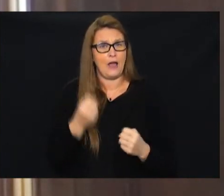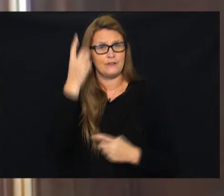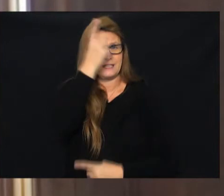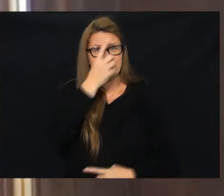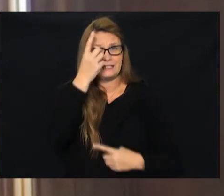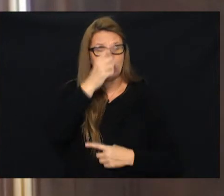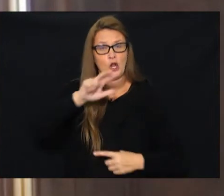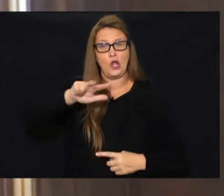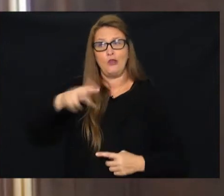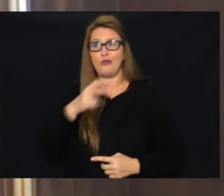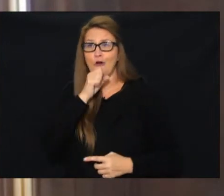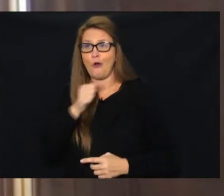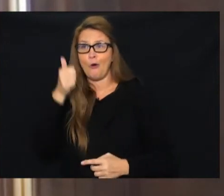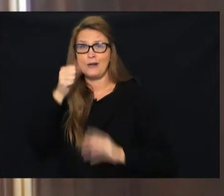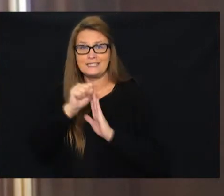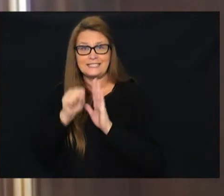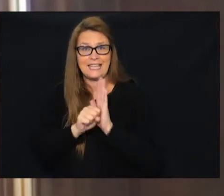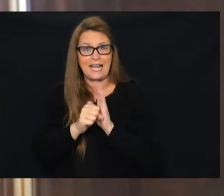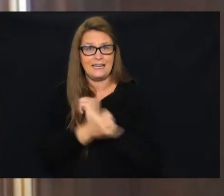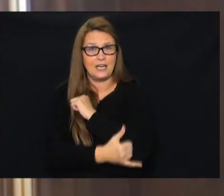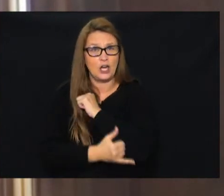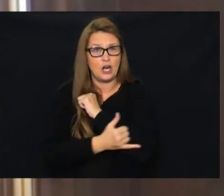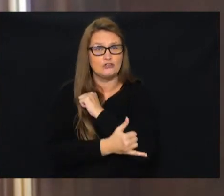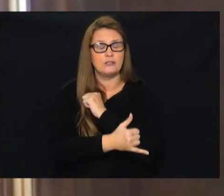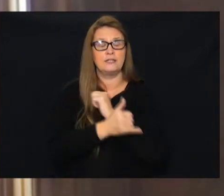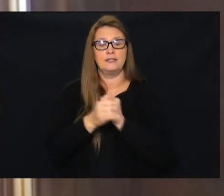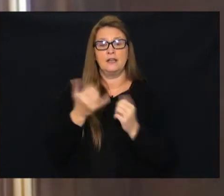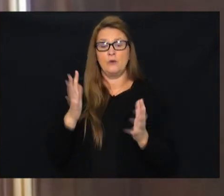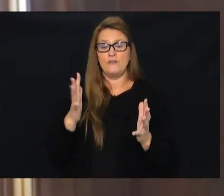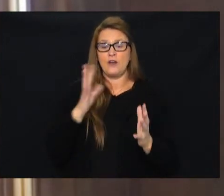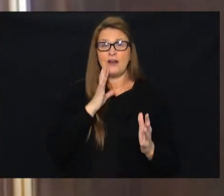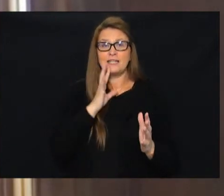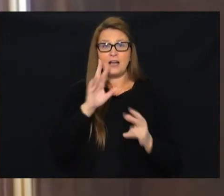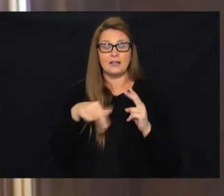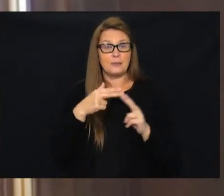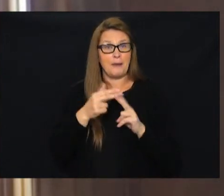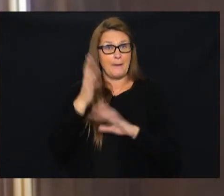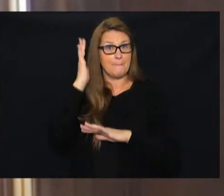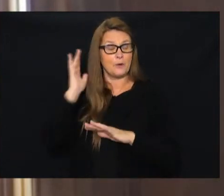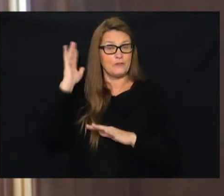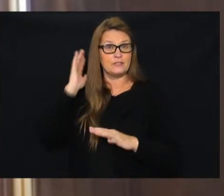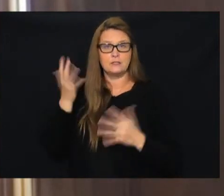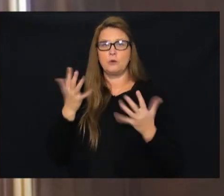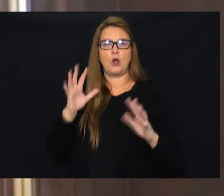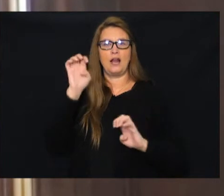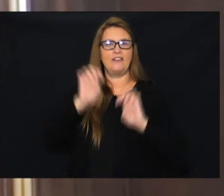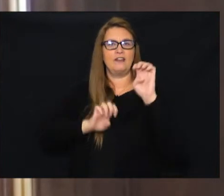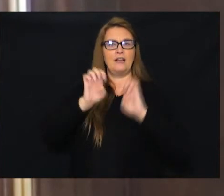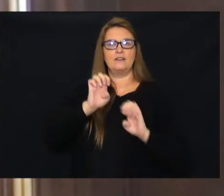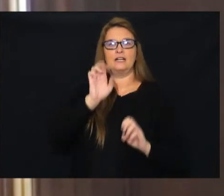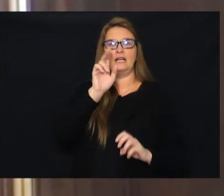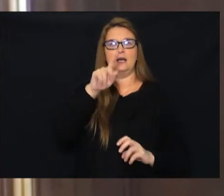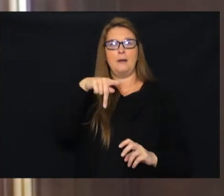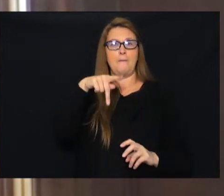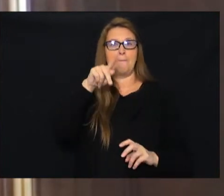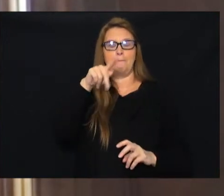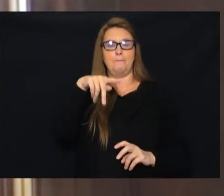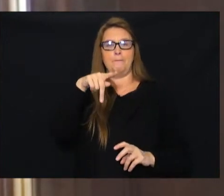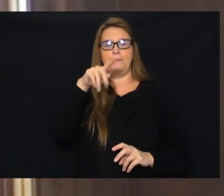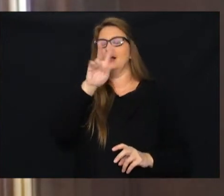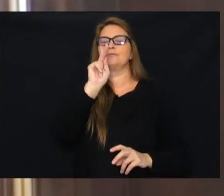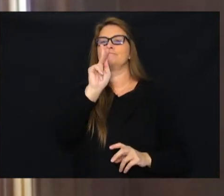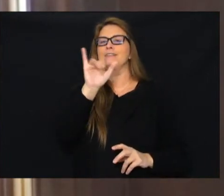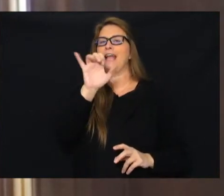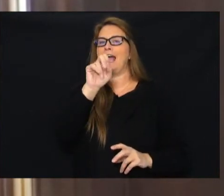in the country, as we had talked about previously, as evaluated by Kaiser Family Foundation.